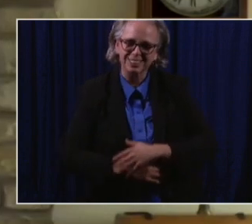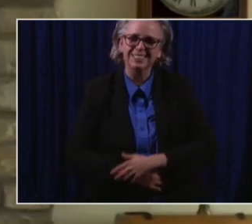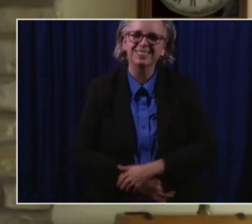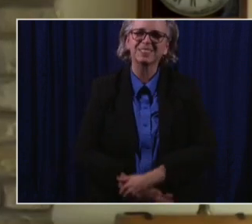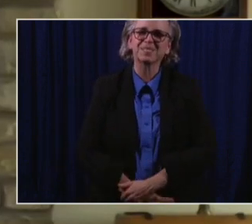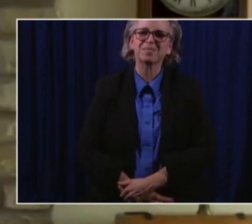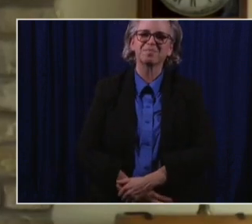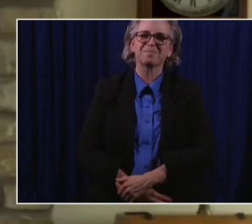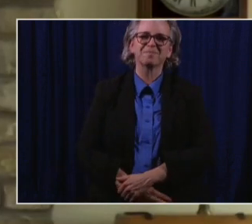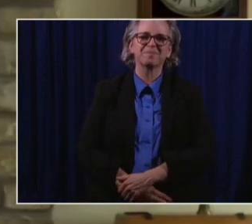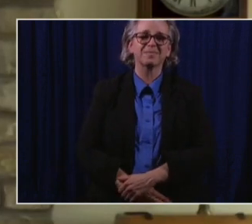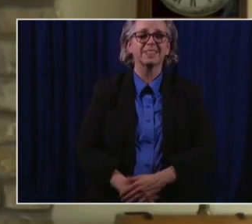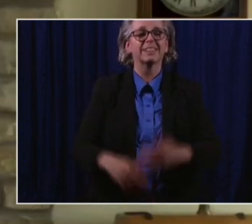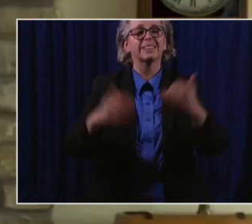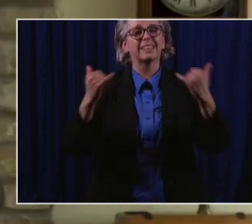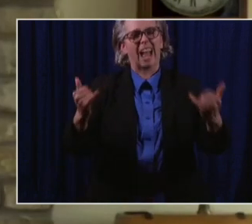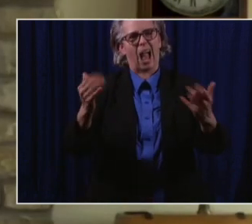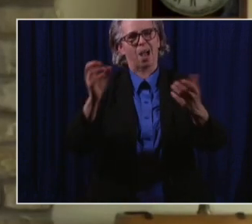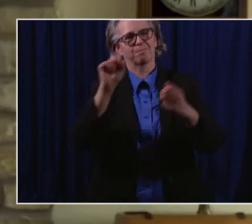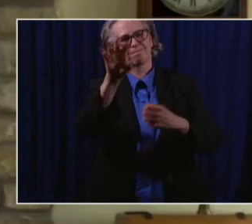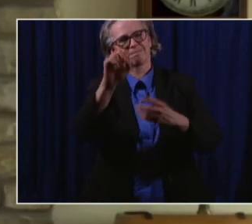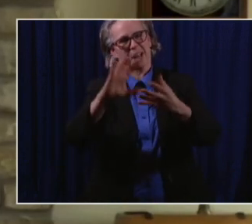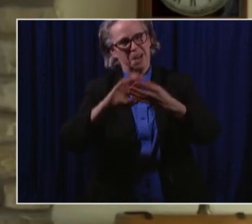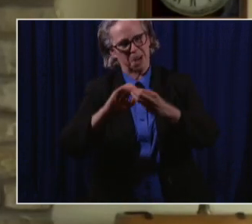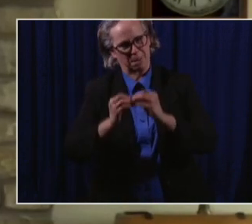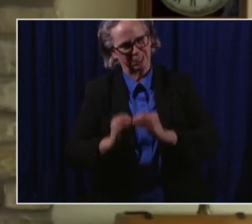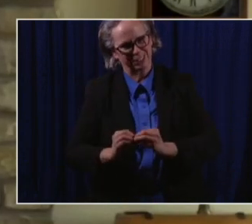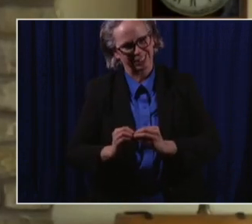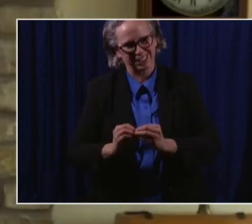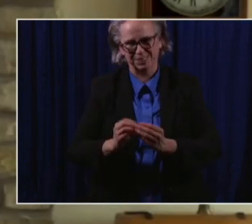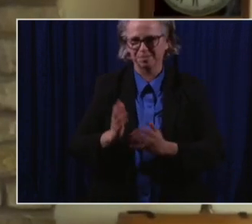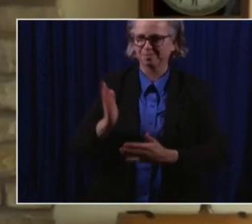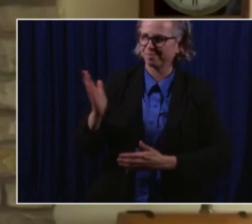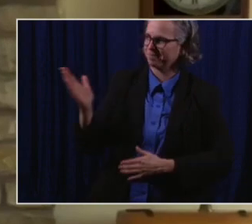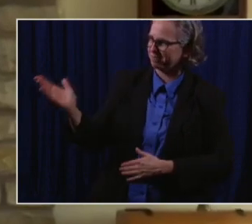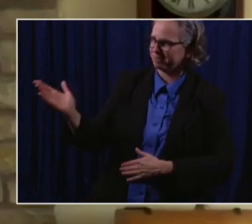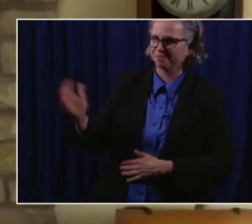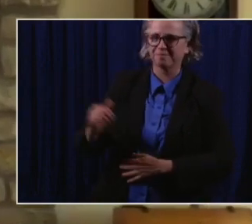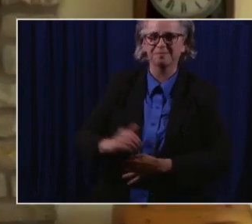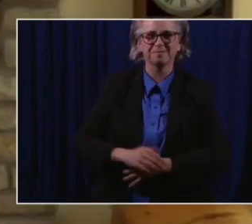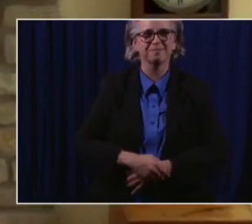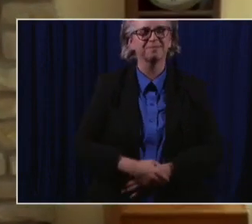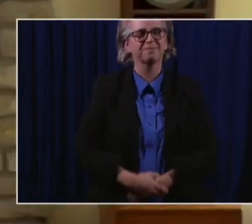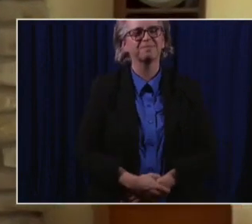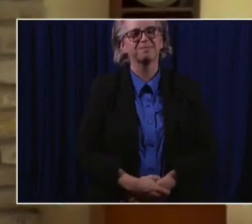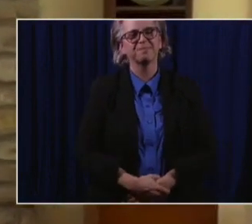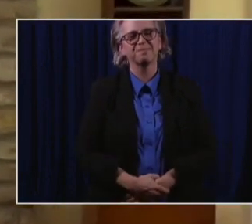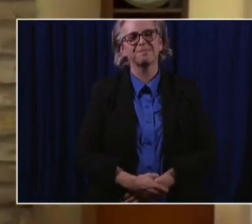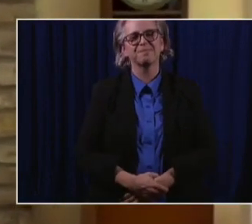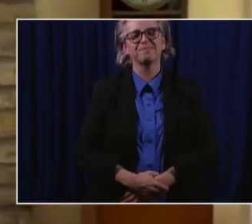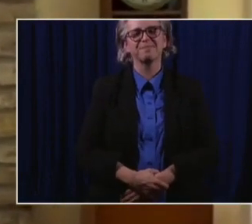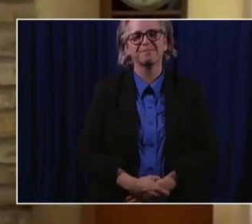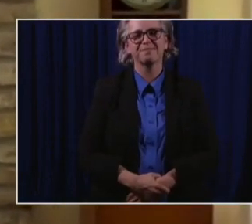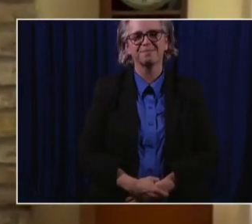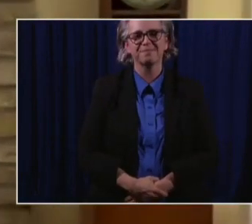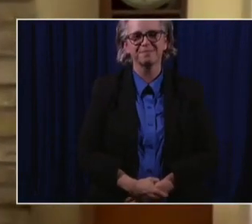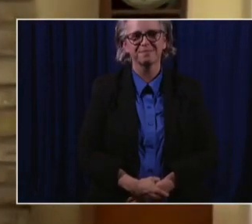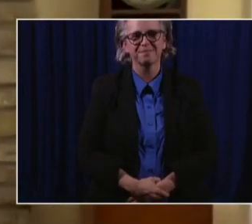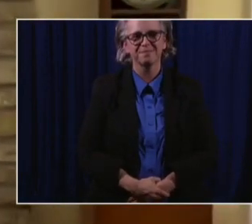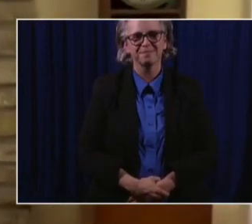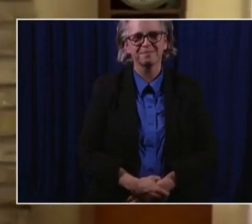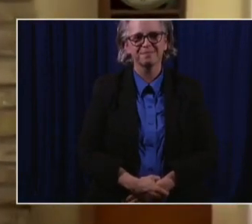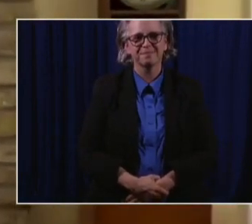the slides. We'll start off with our general slide.